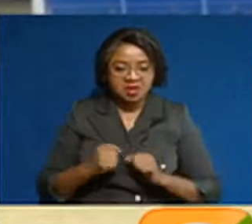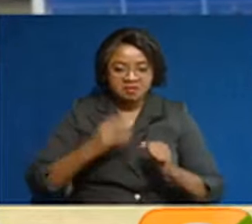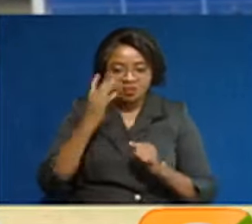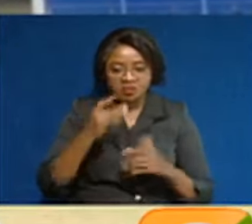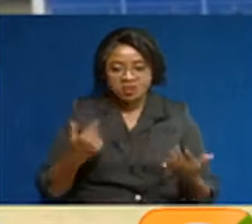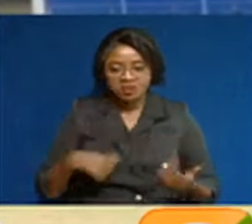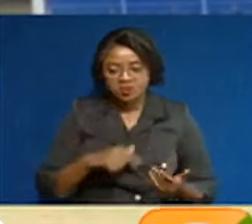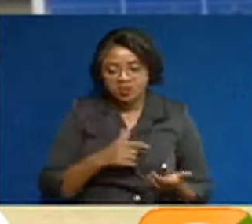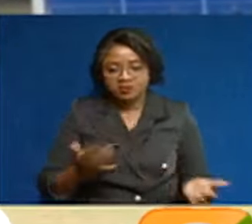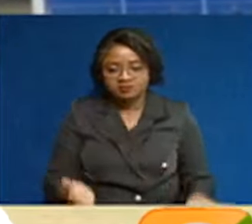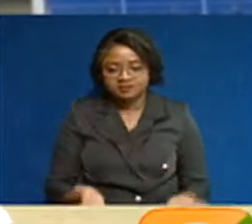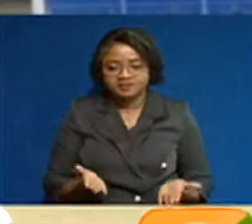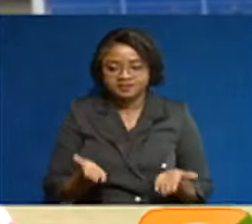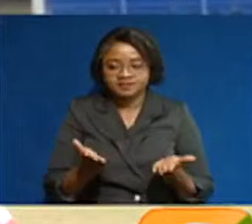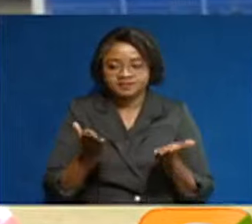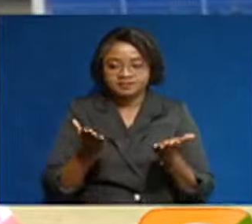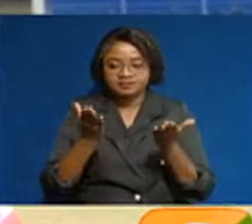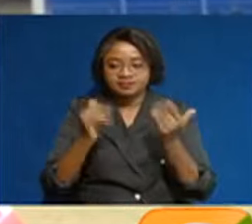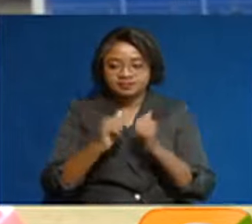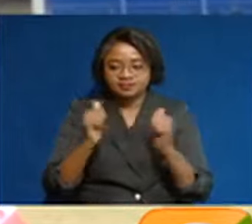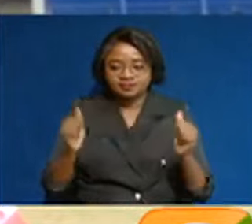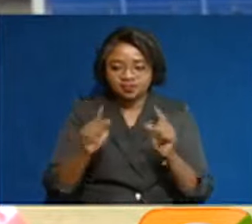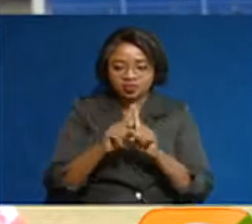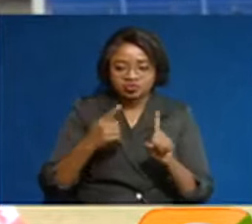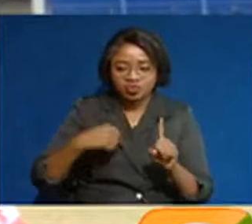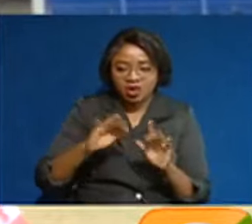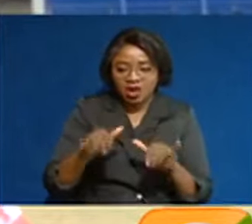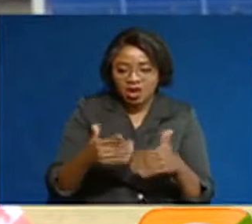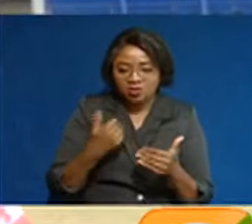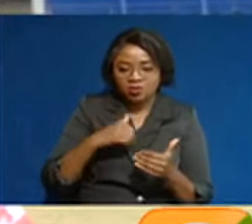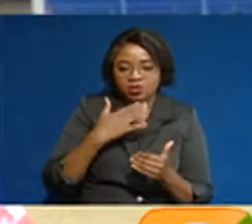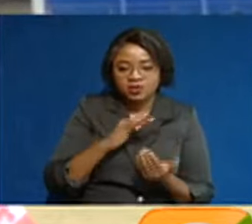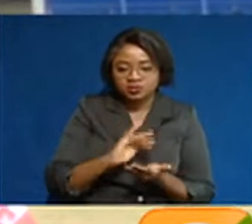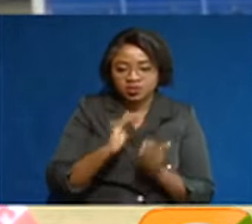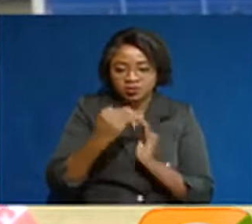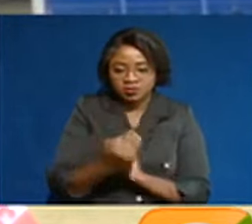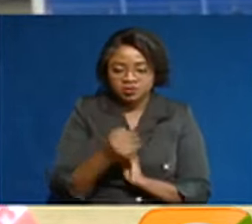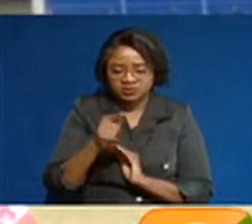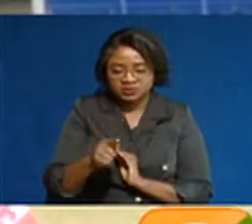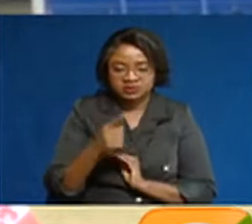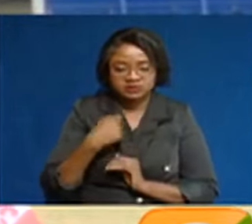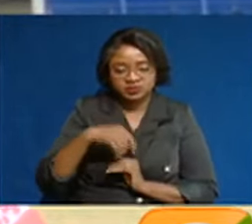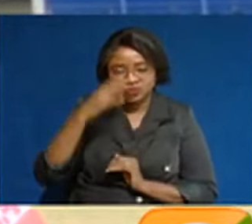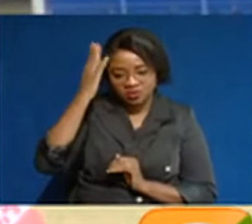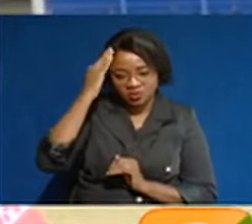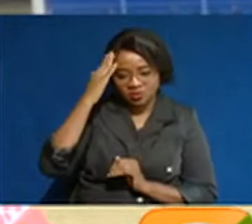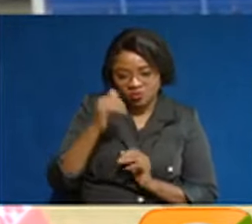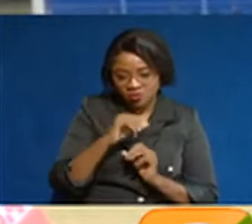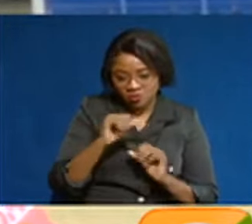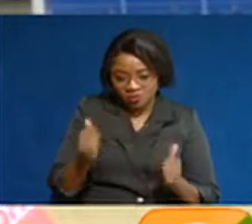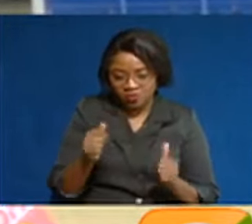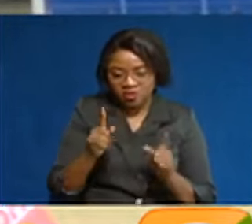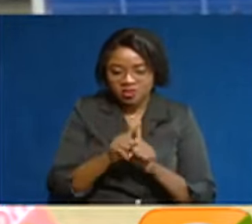few variations we have up our sleeves in terms of how we want to approach our pool, and also